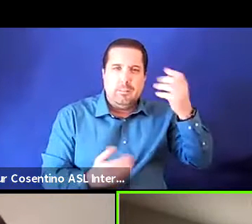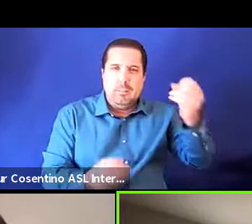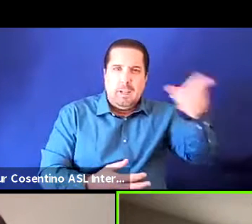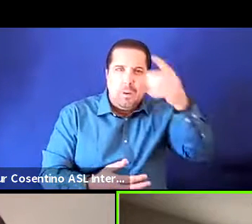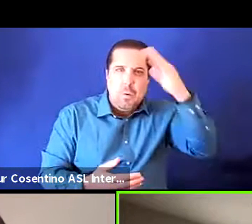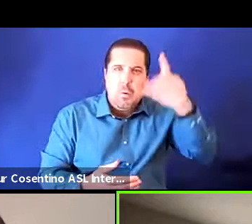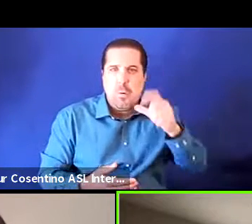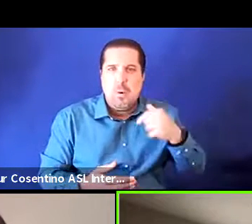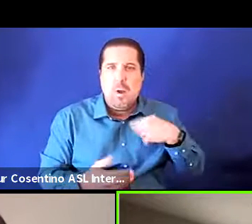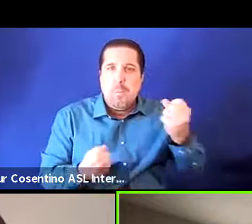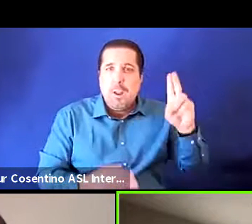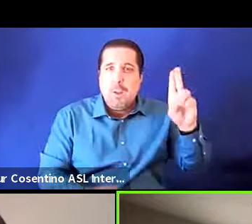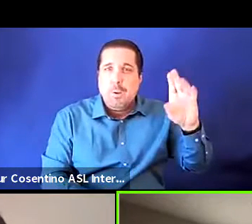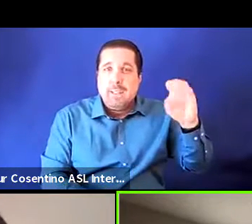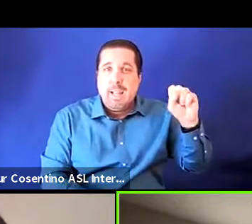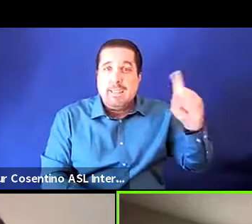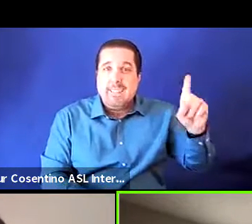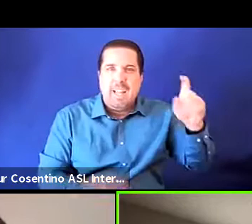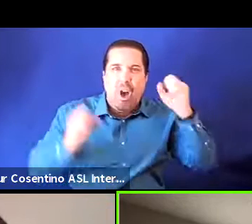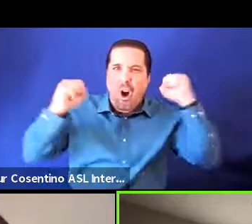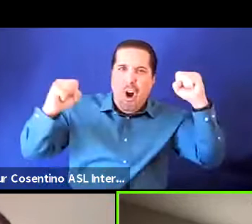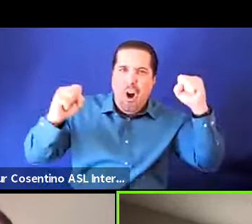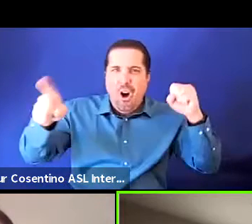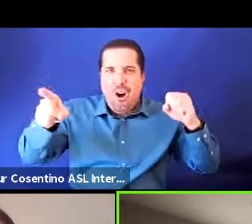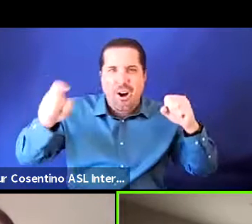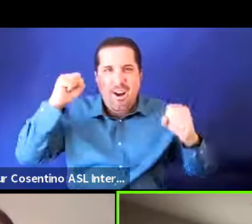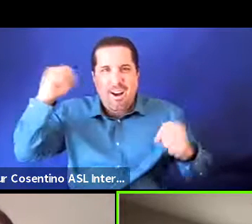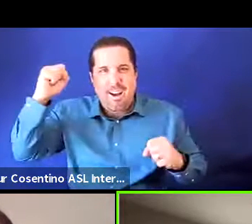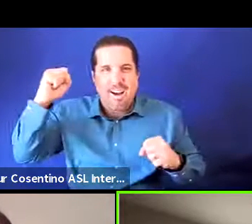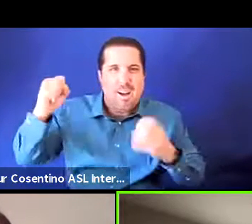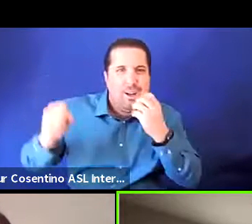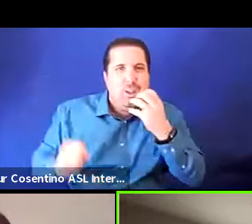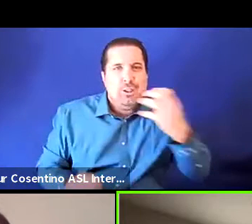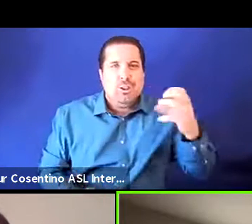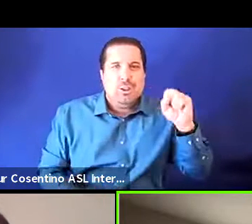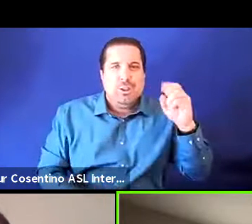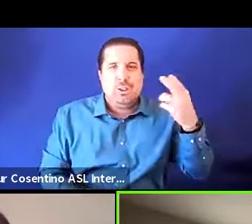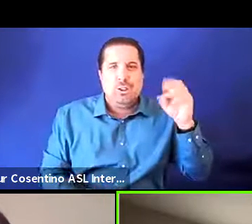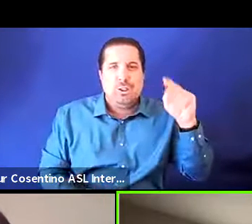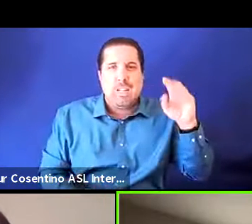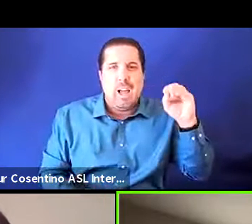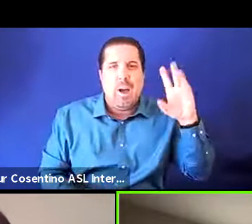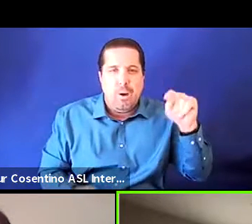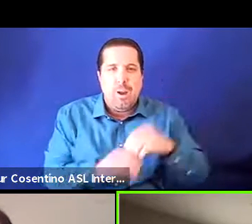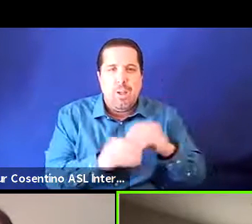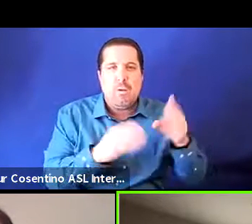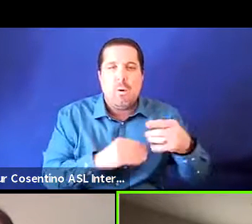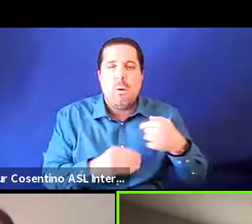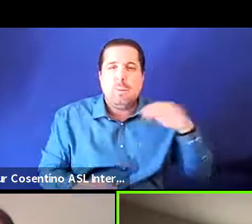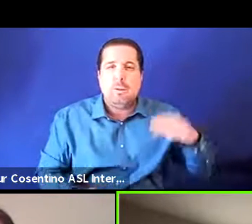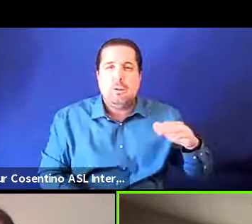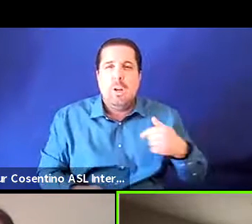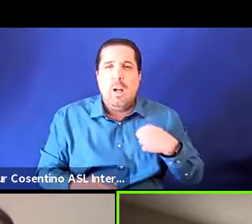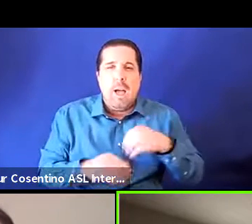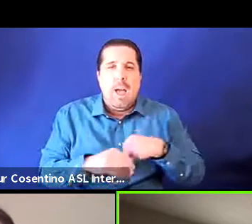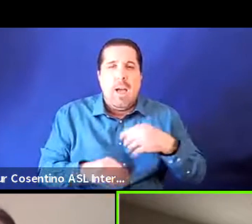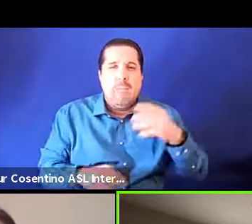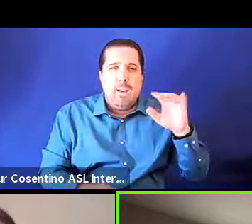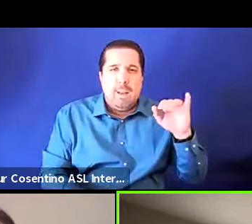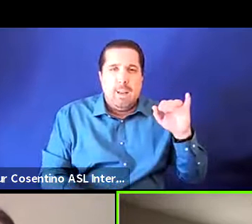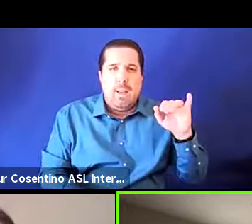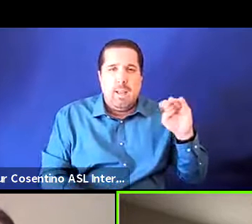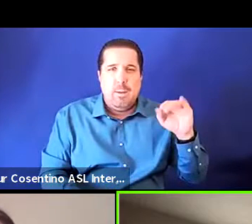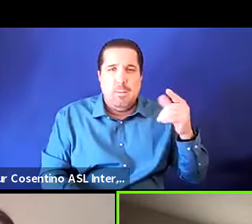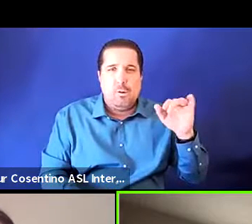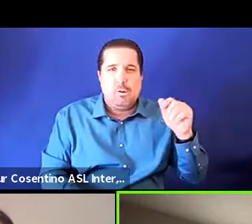old UCSD folks, shout out, in the room. As a child of two Filipinx immigrant parents, I lived in